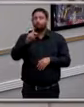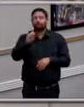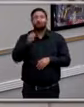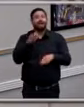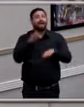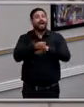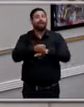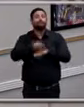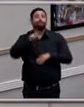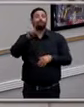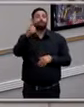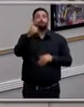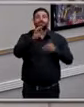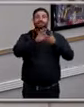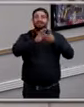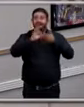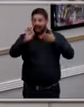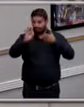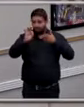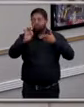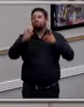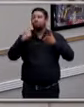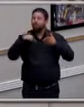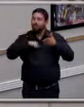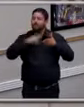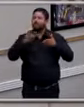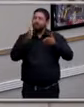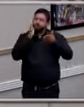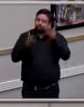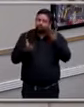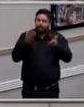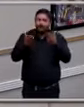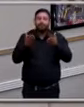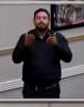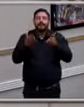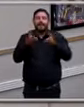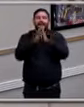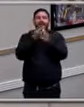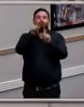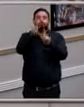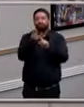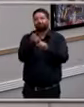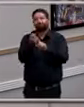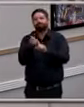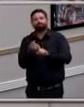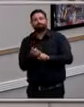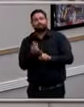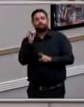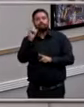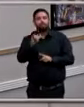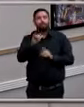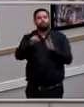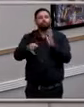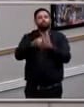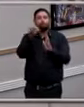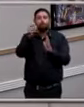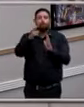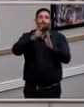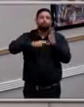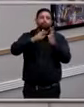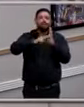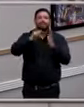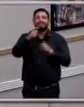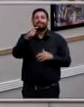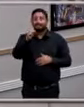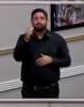9 weeks, we would probably ask you to go ahead and purge those particular journals or those particular reading texts, just